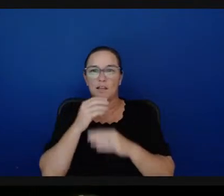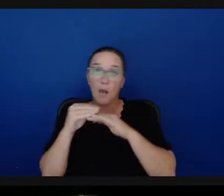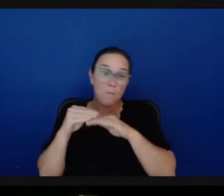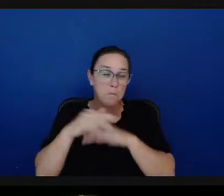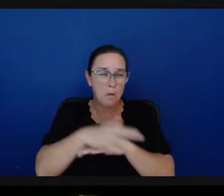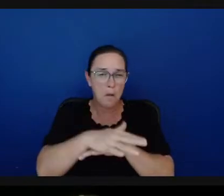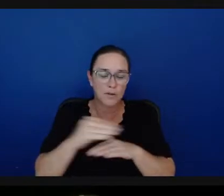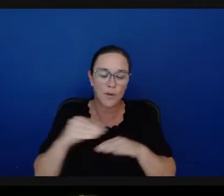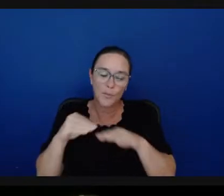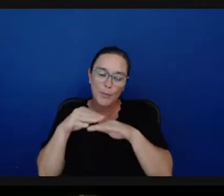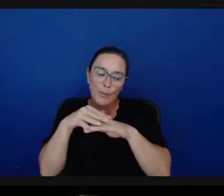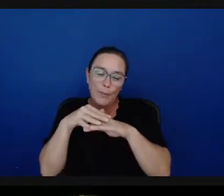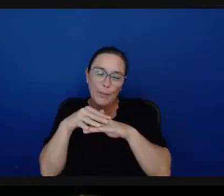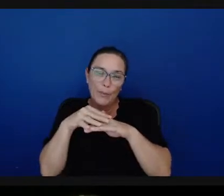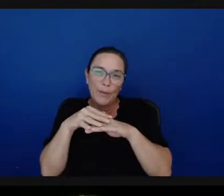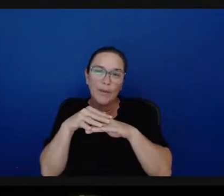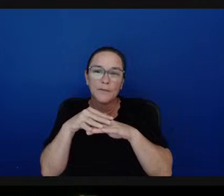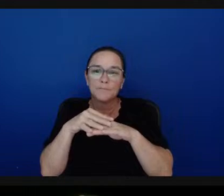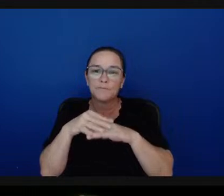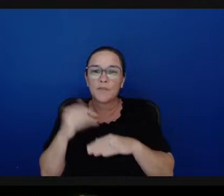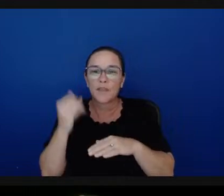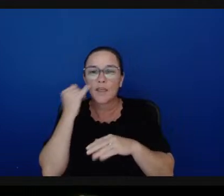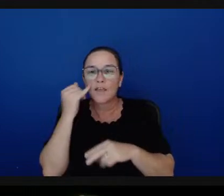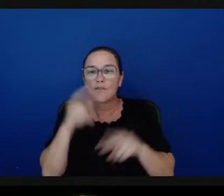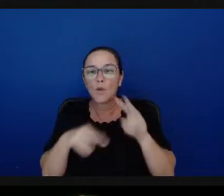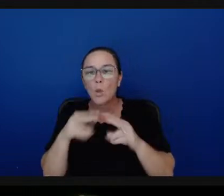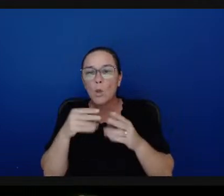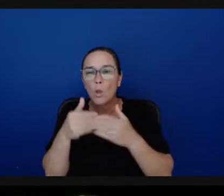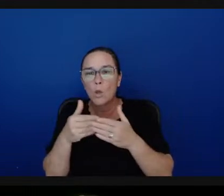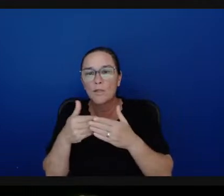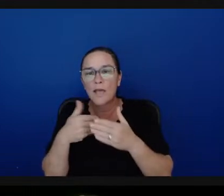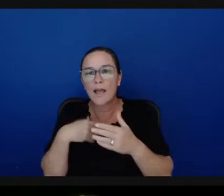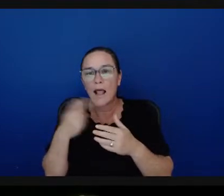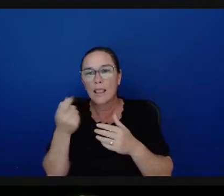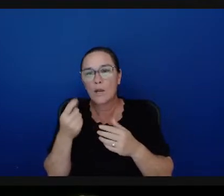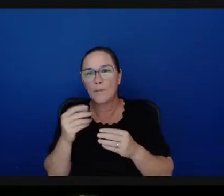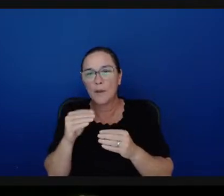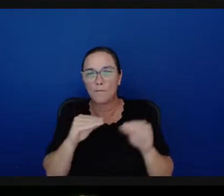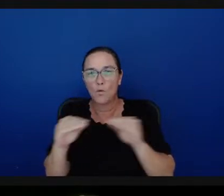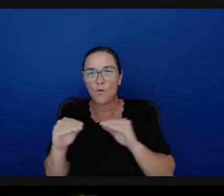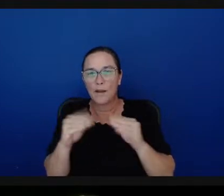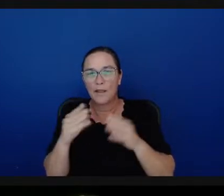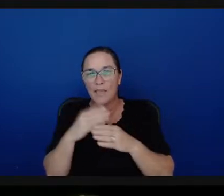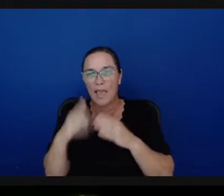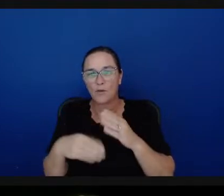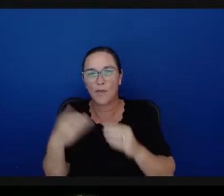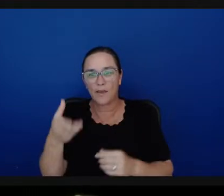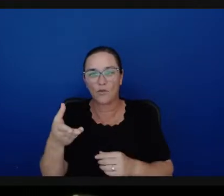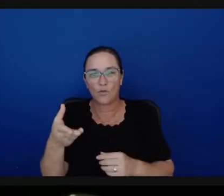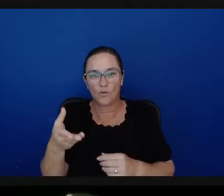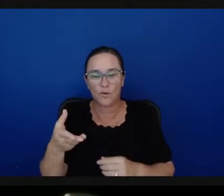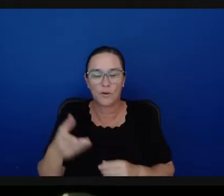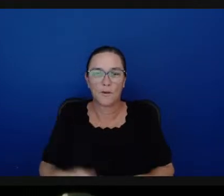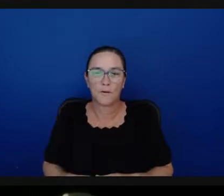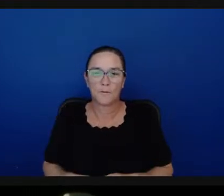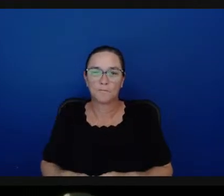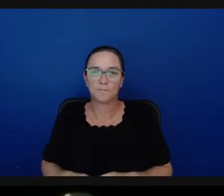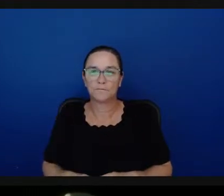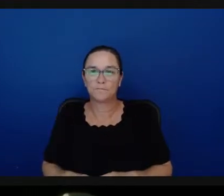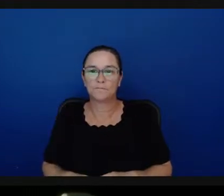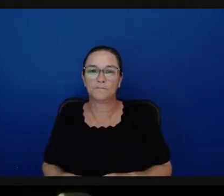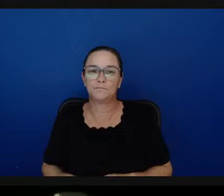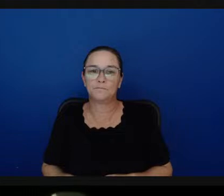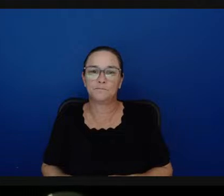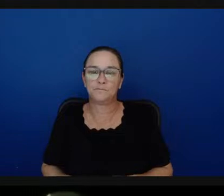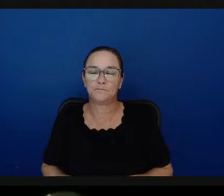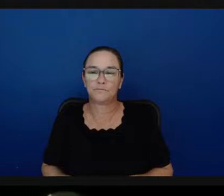across, but if you look closely, there was a little bit of movement right here at the end on this in this part of